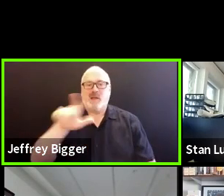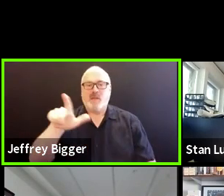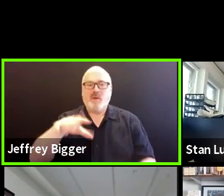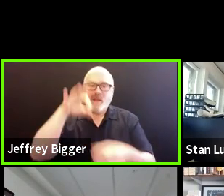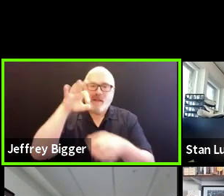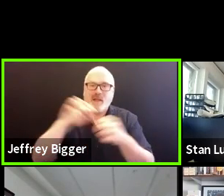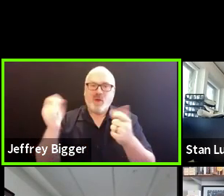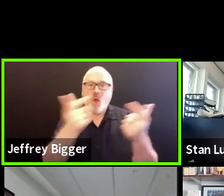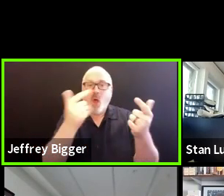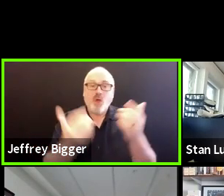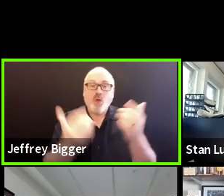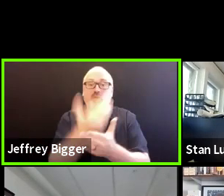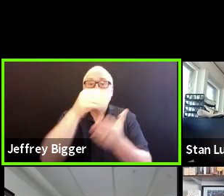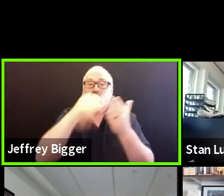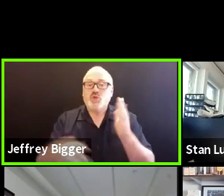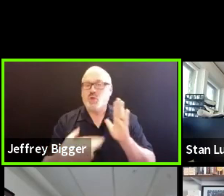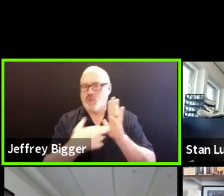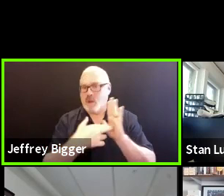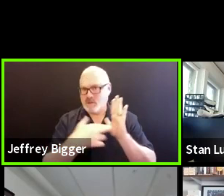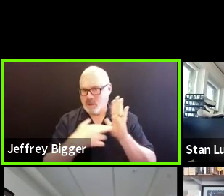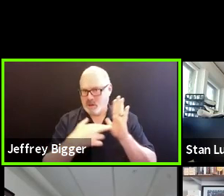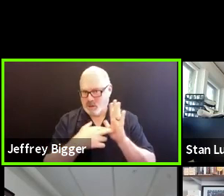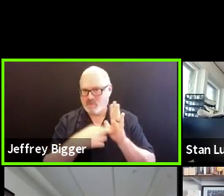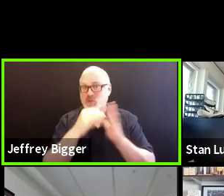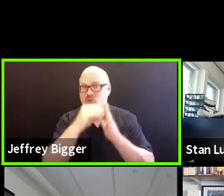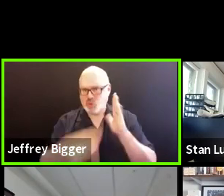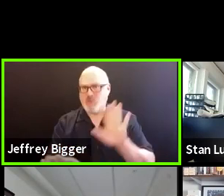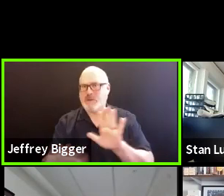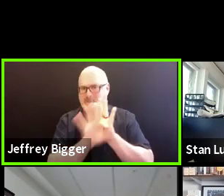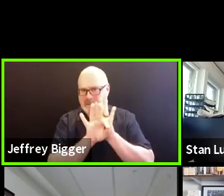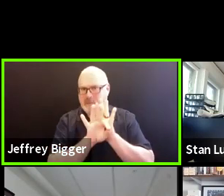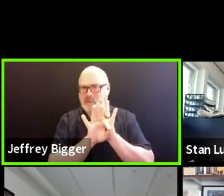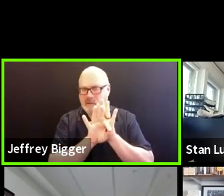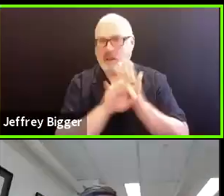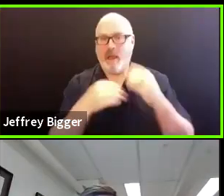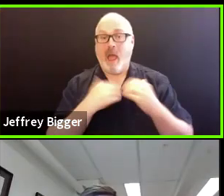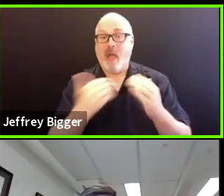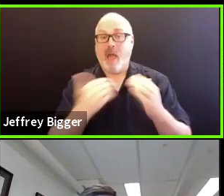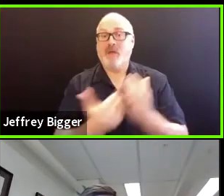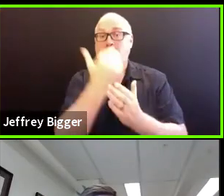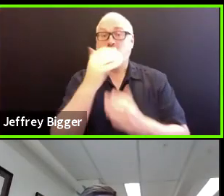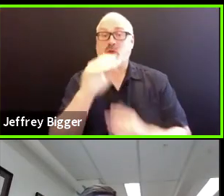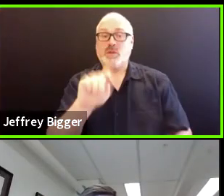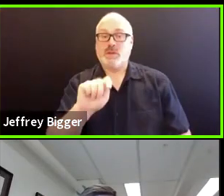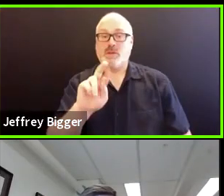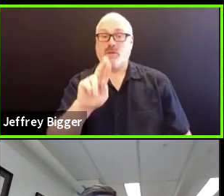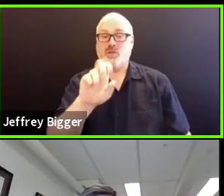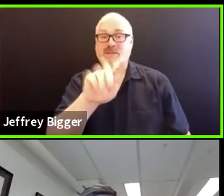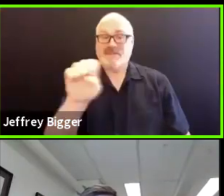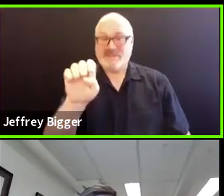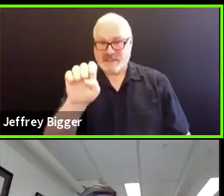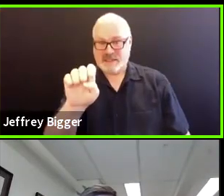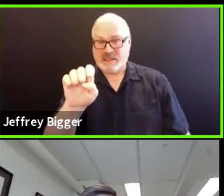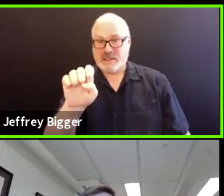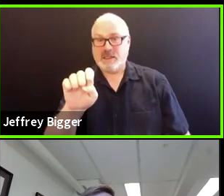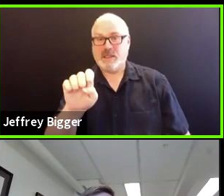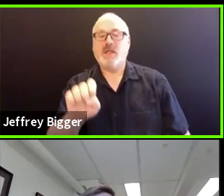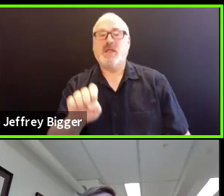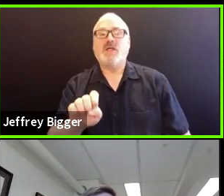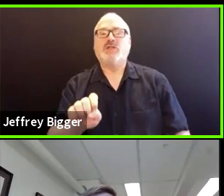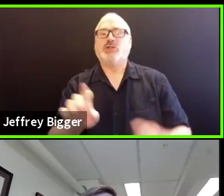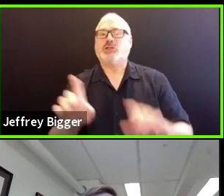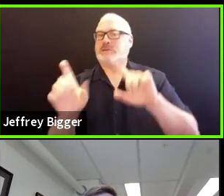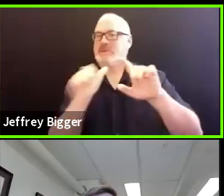new student representatives, the student body did, and that means we have a new student trustee. She is in attendance this morning as